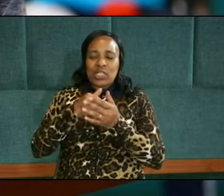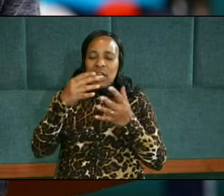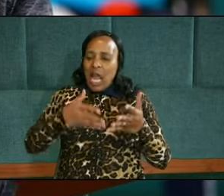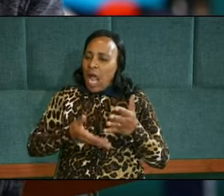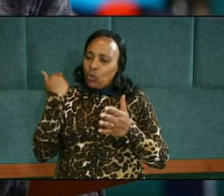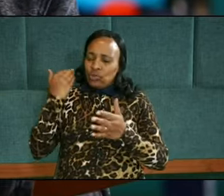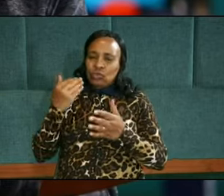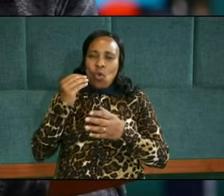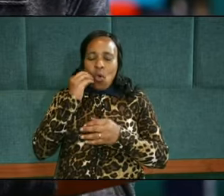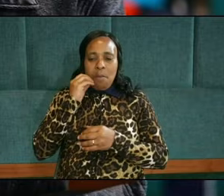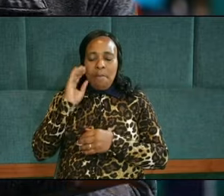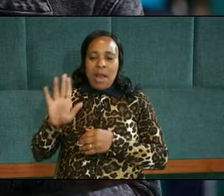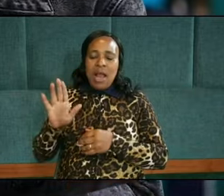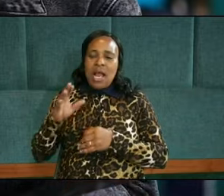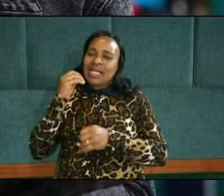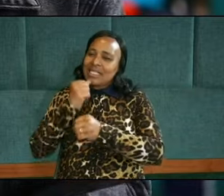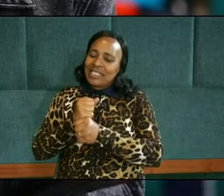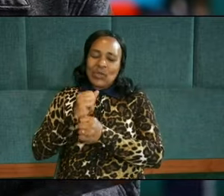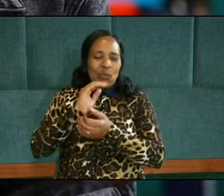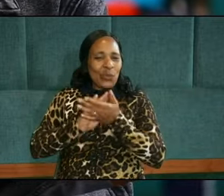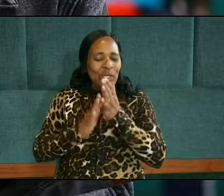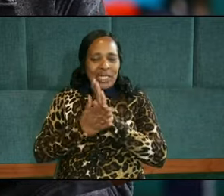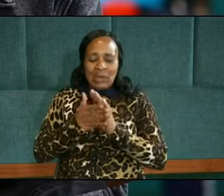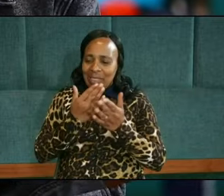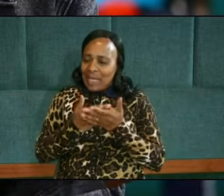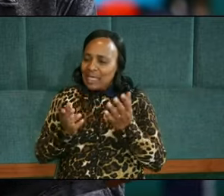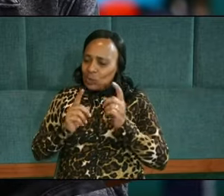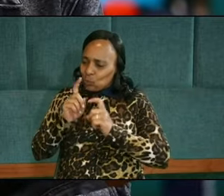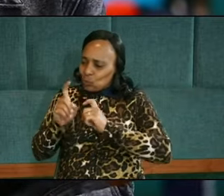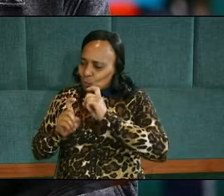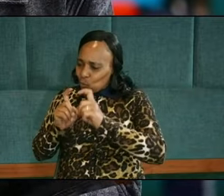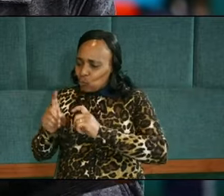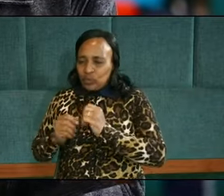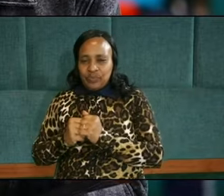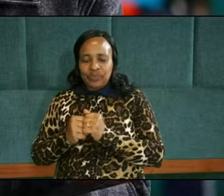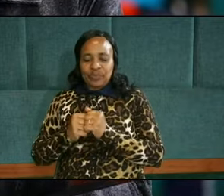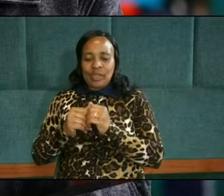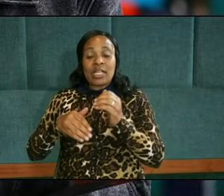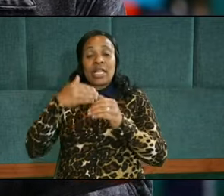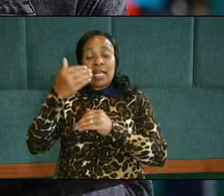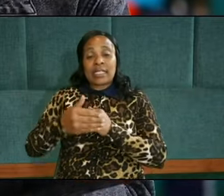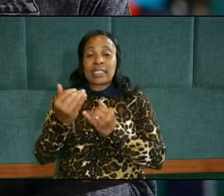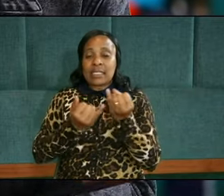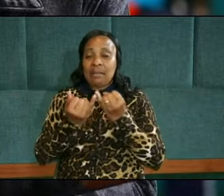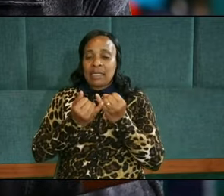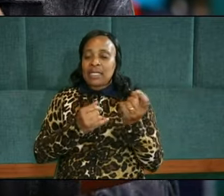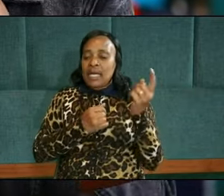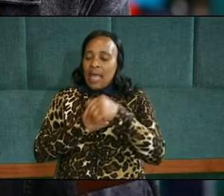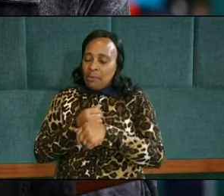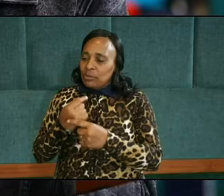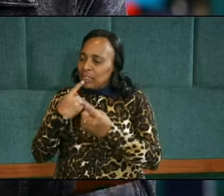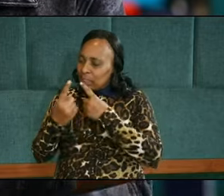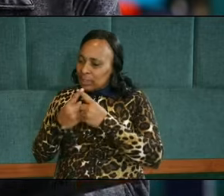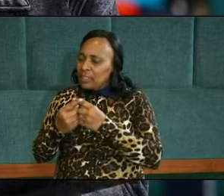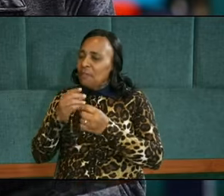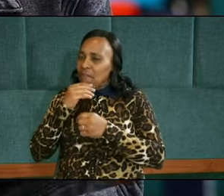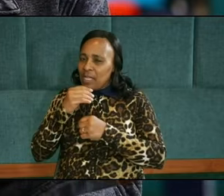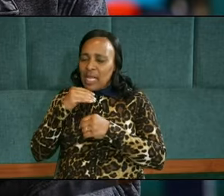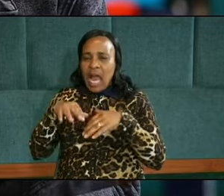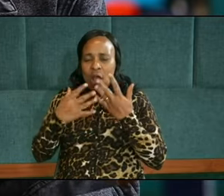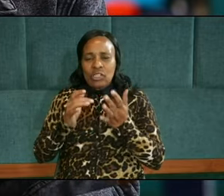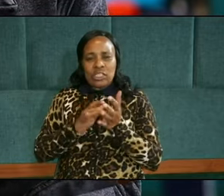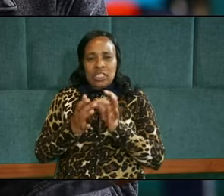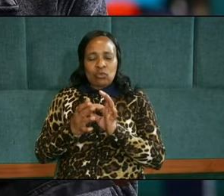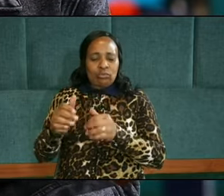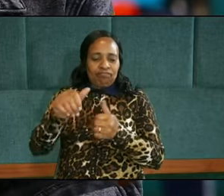out of his home, he did without questioning. The following Sabbath, she also came and told the father about how Jesus was